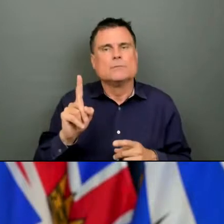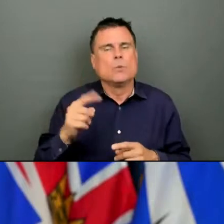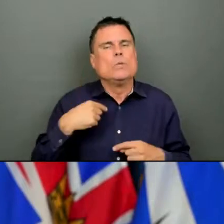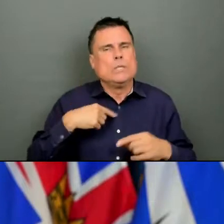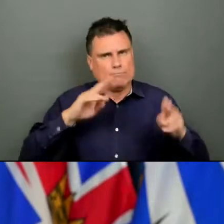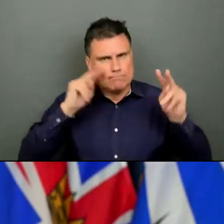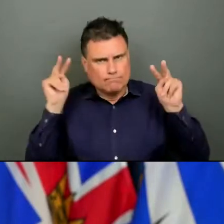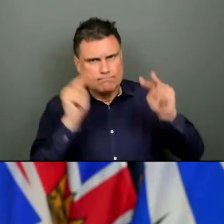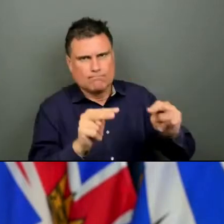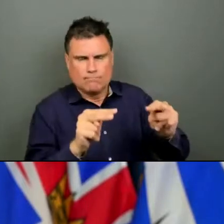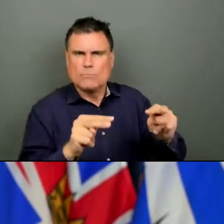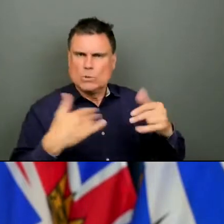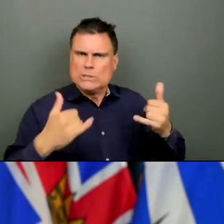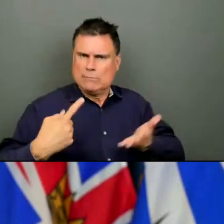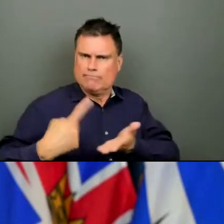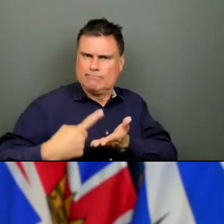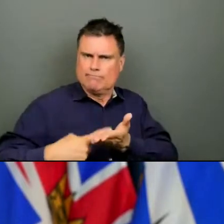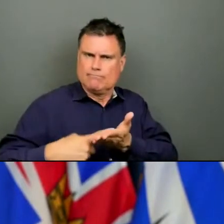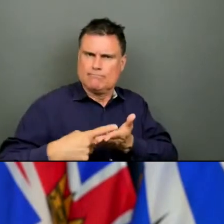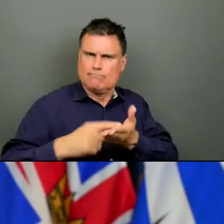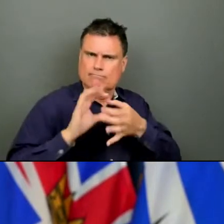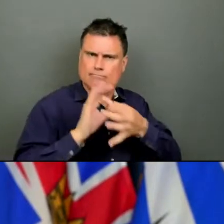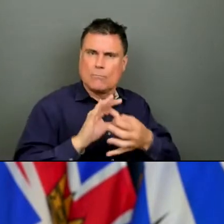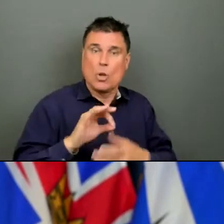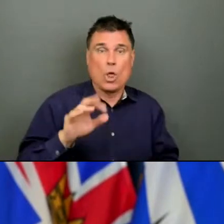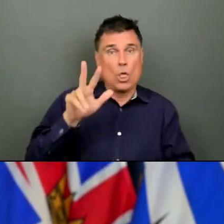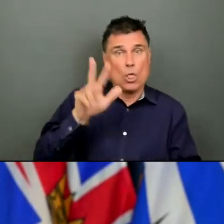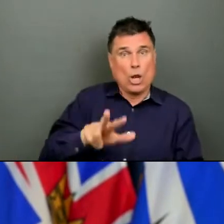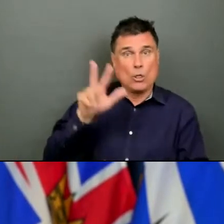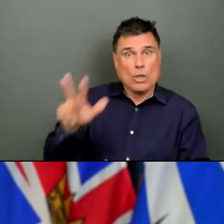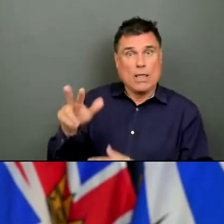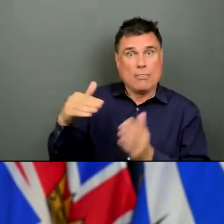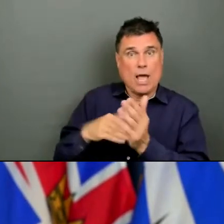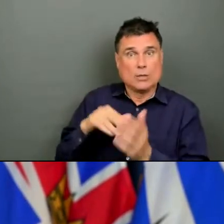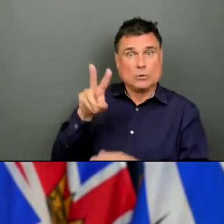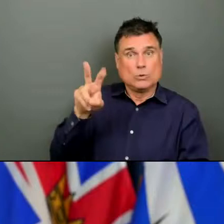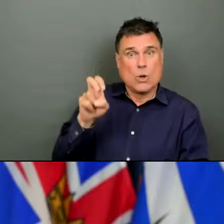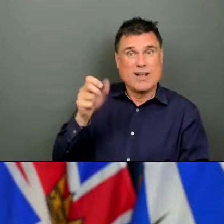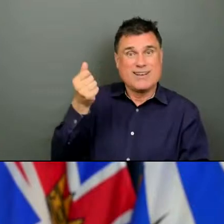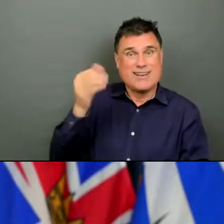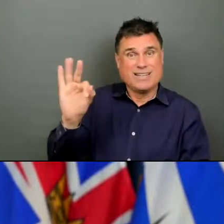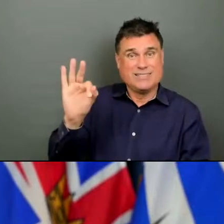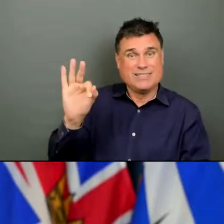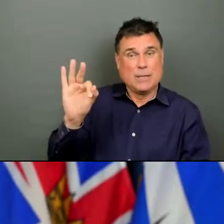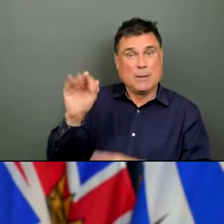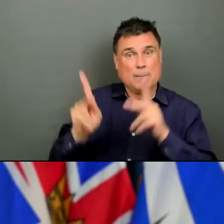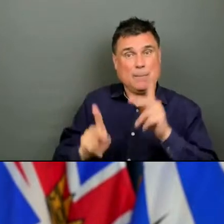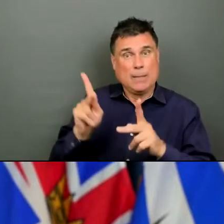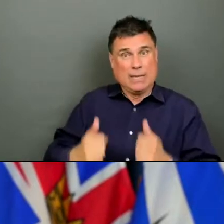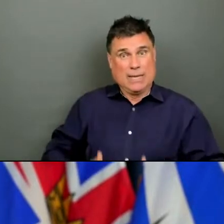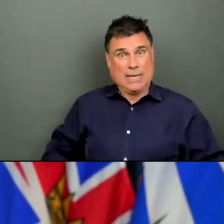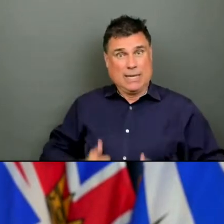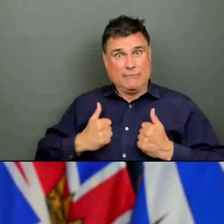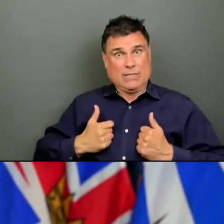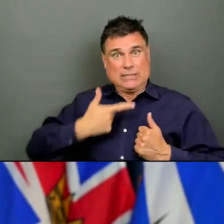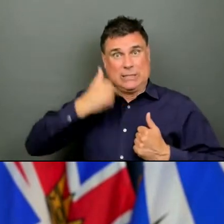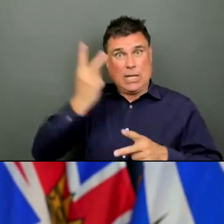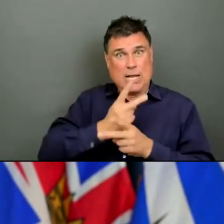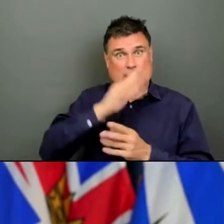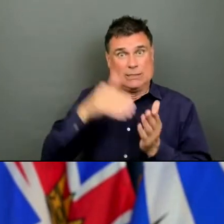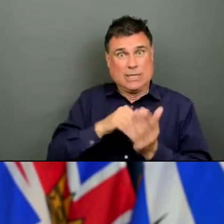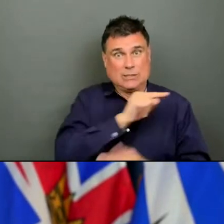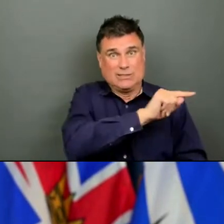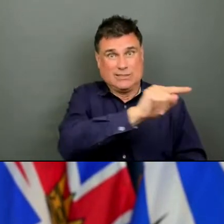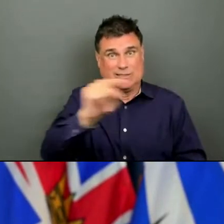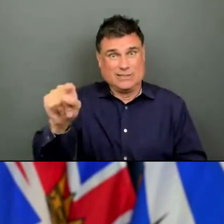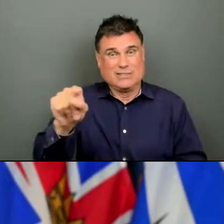vaccination. And I would say that 33,219 residents have received their first dose in long-term care and 28,703